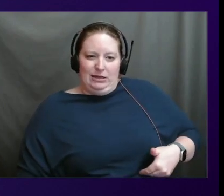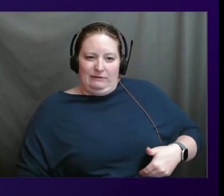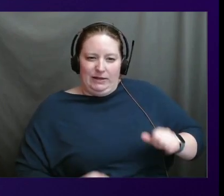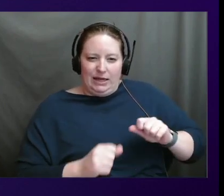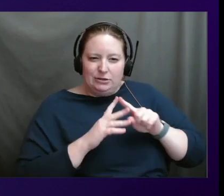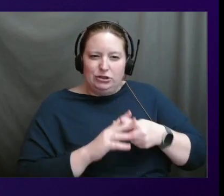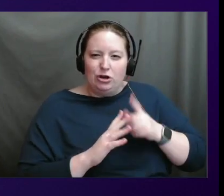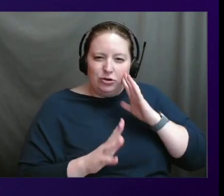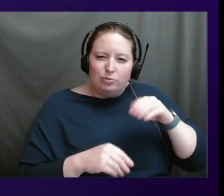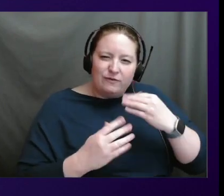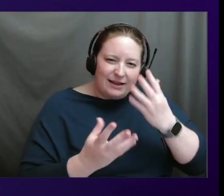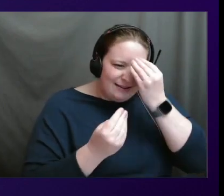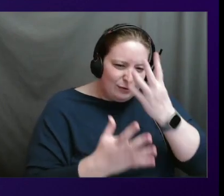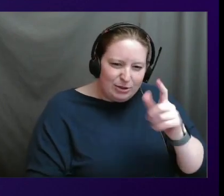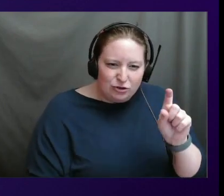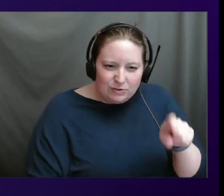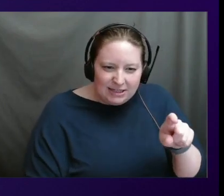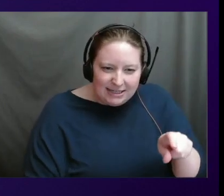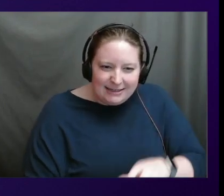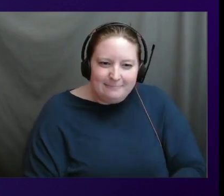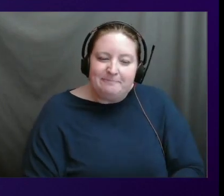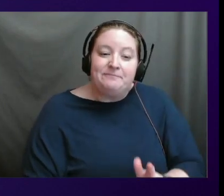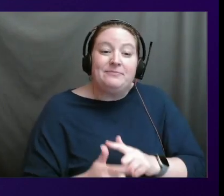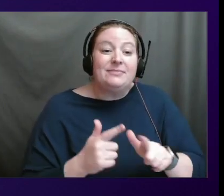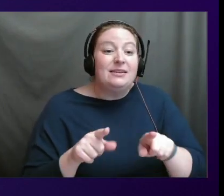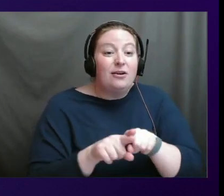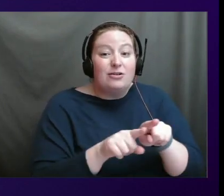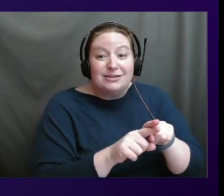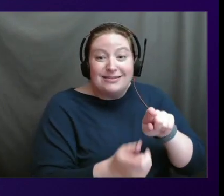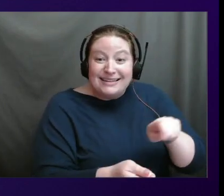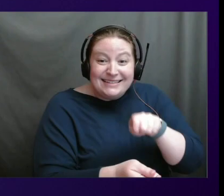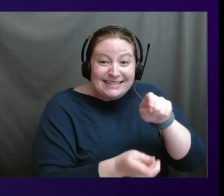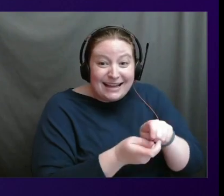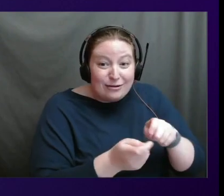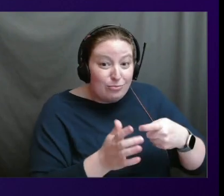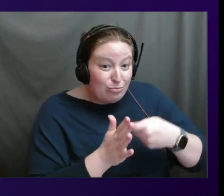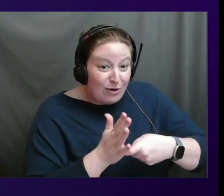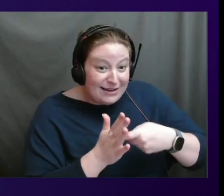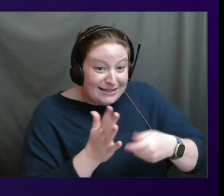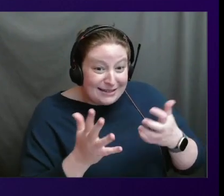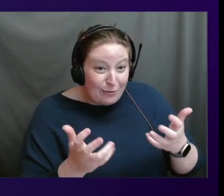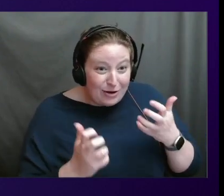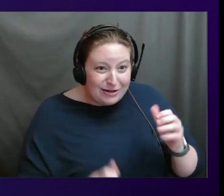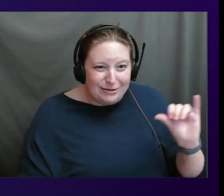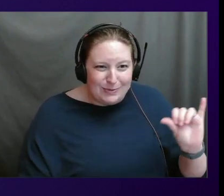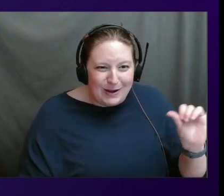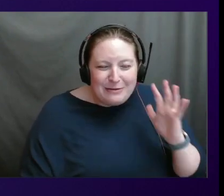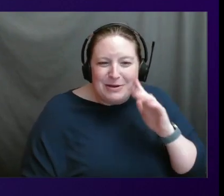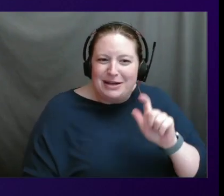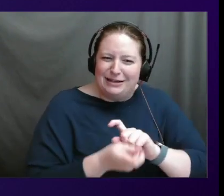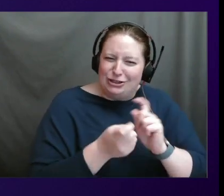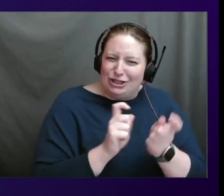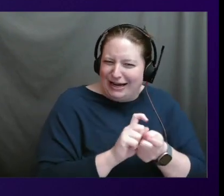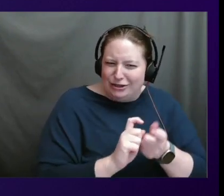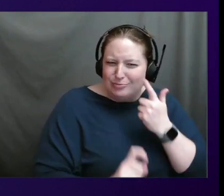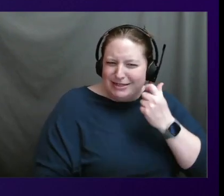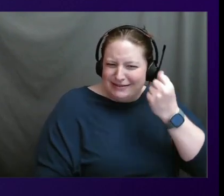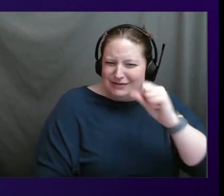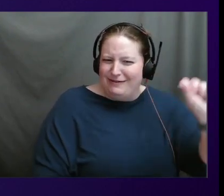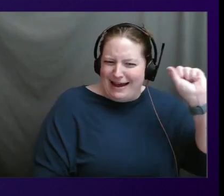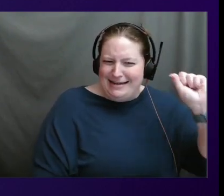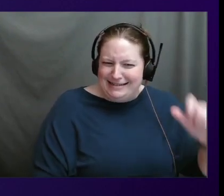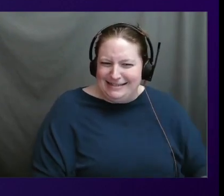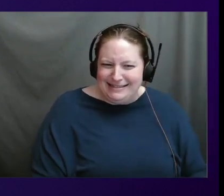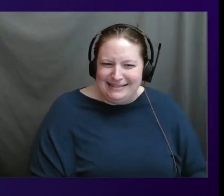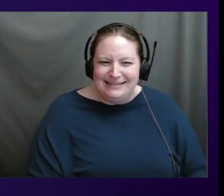that you needed. It then also gave me almost exactly the prices that I wanted as well, which once again I changed out of defiance. For the bananas, if you had left